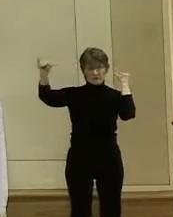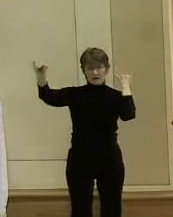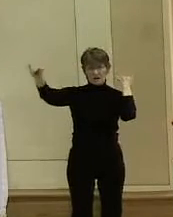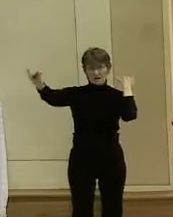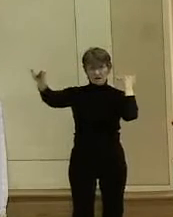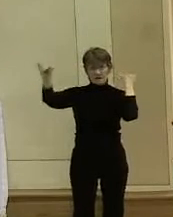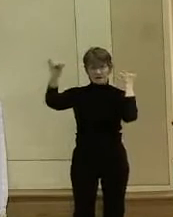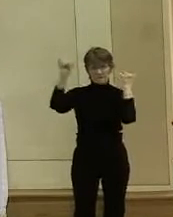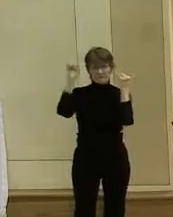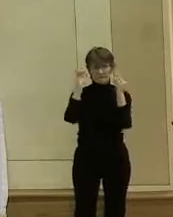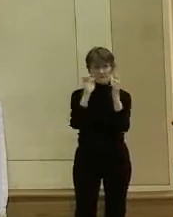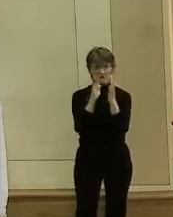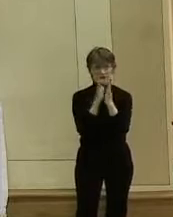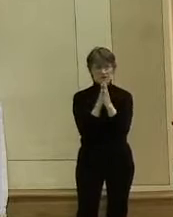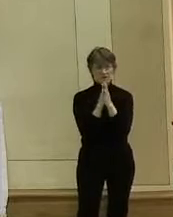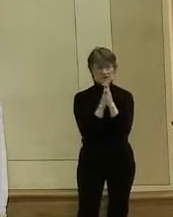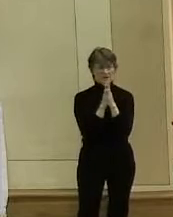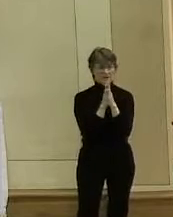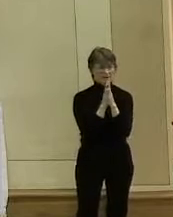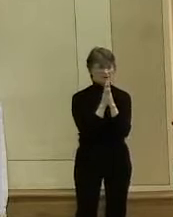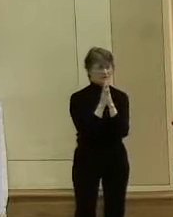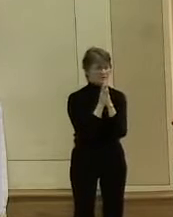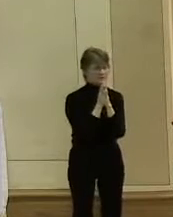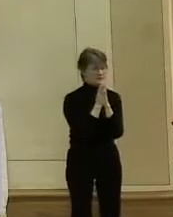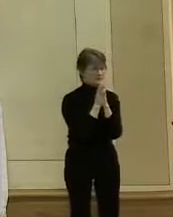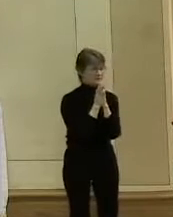forever and ever.